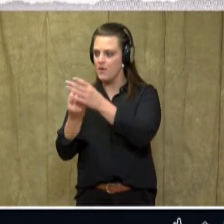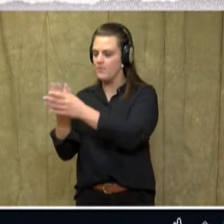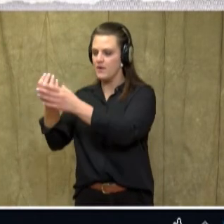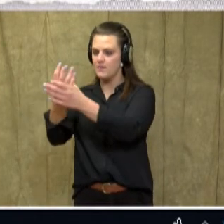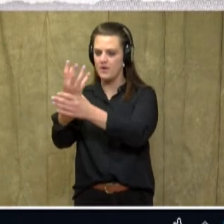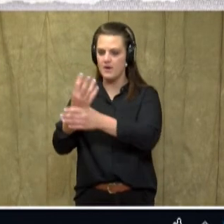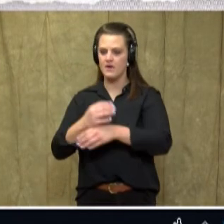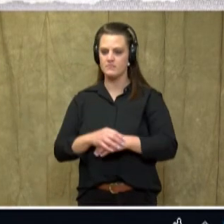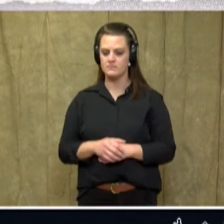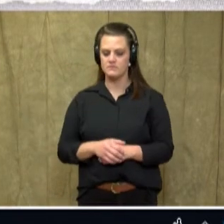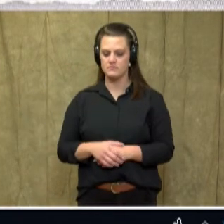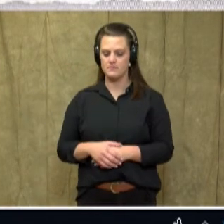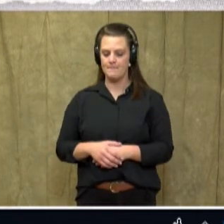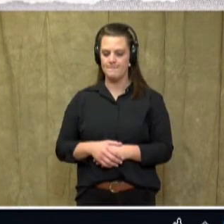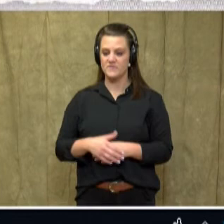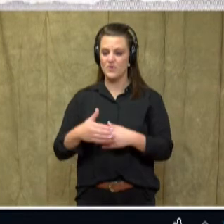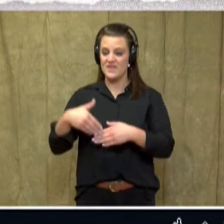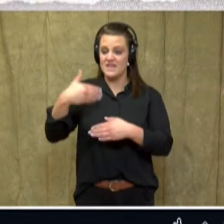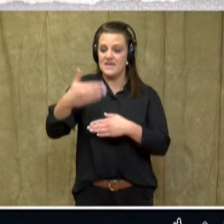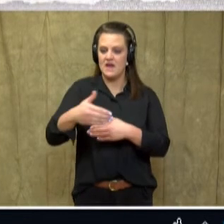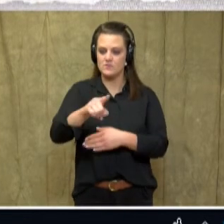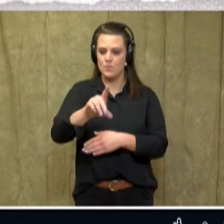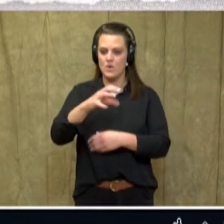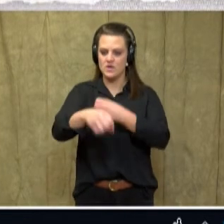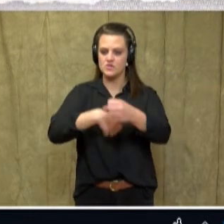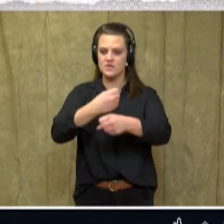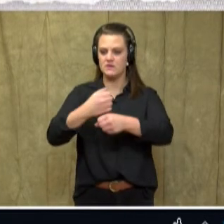next 100 years, wow.